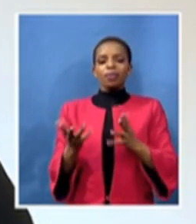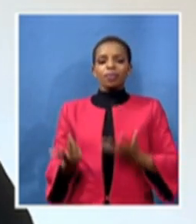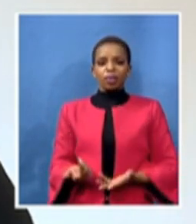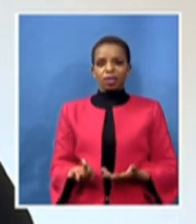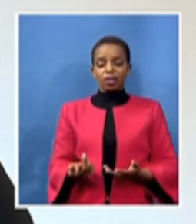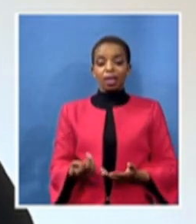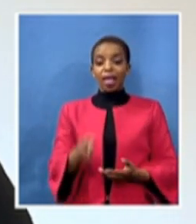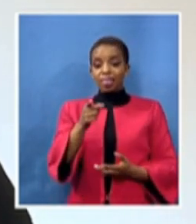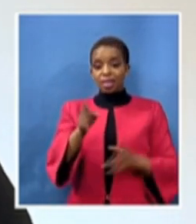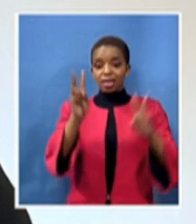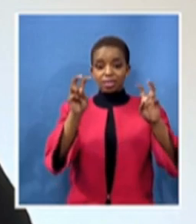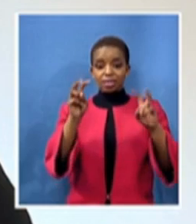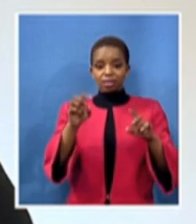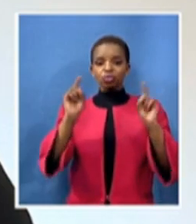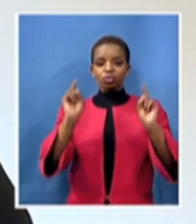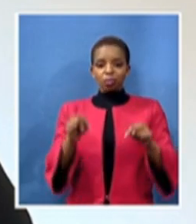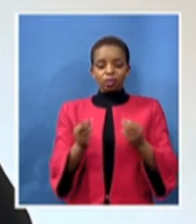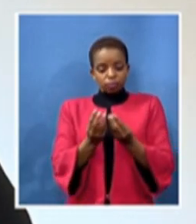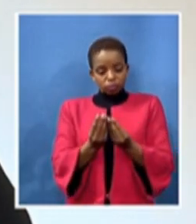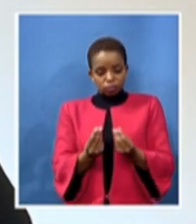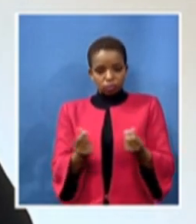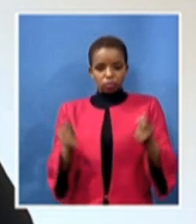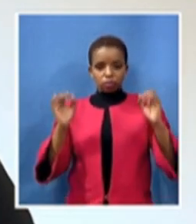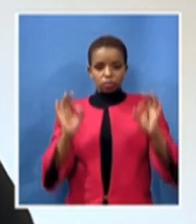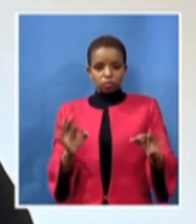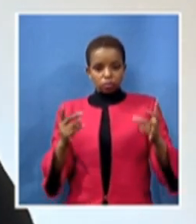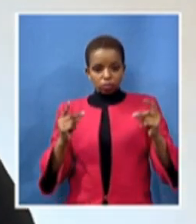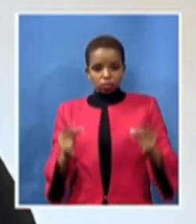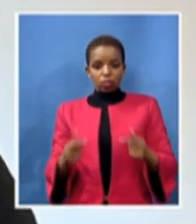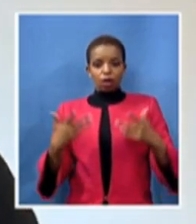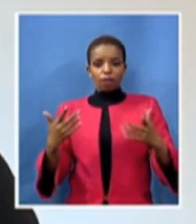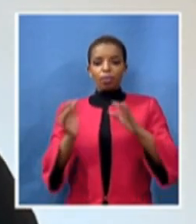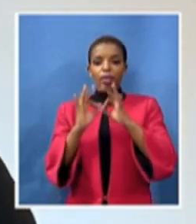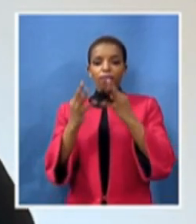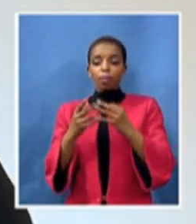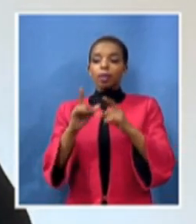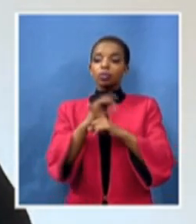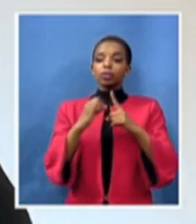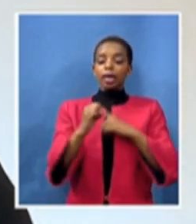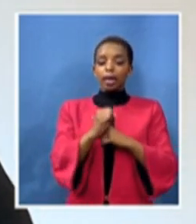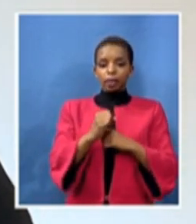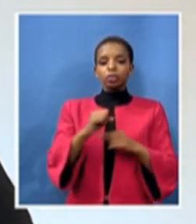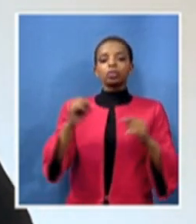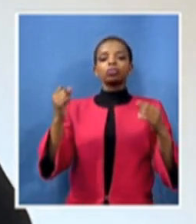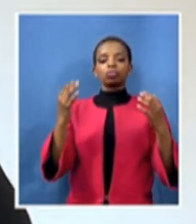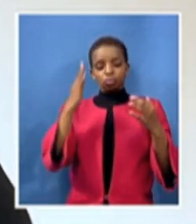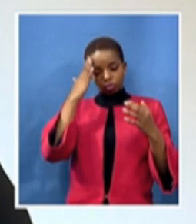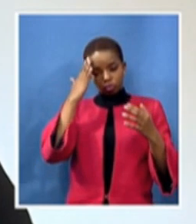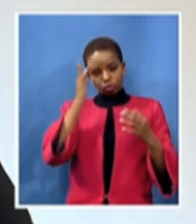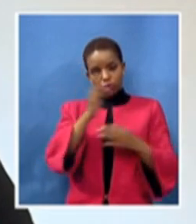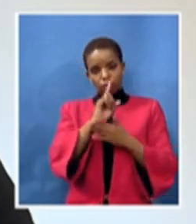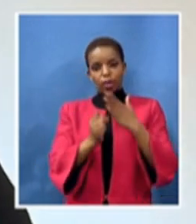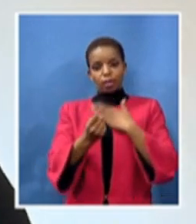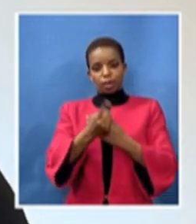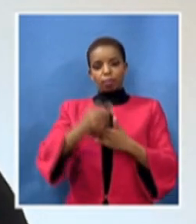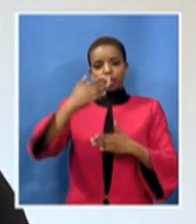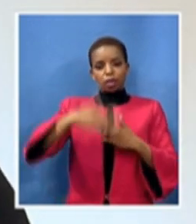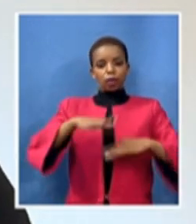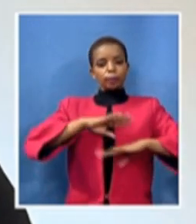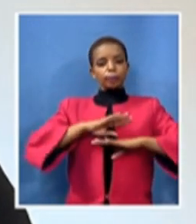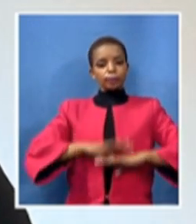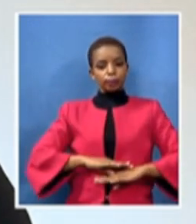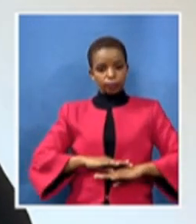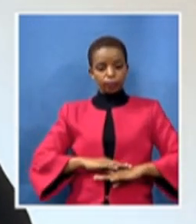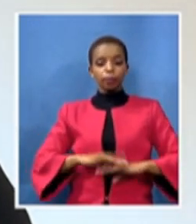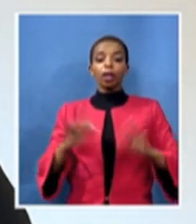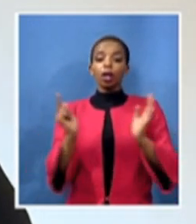society to find closure and for the law to take its course. To the young people of today, you are greatly indebted